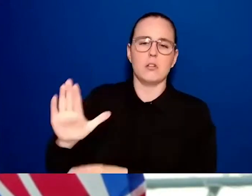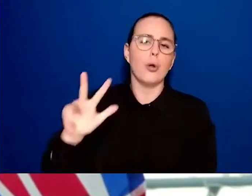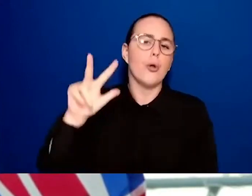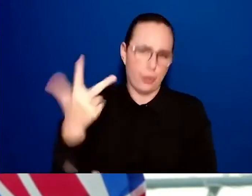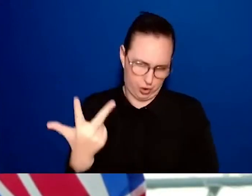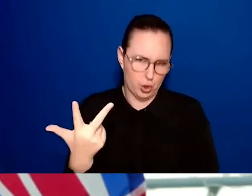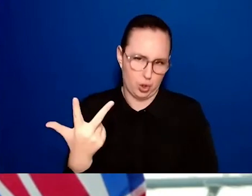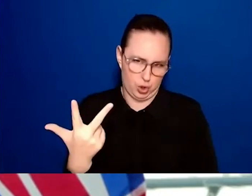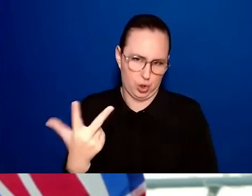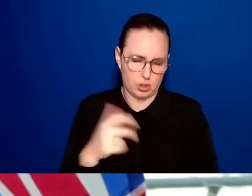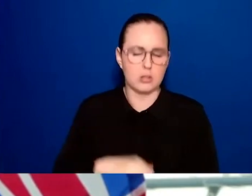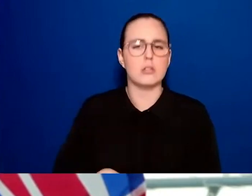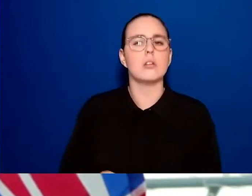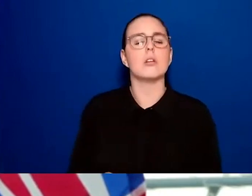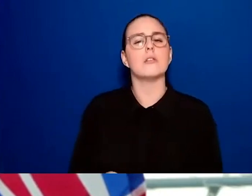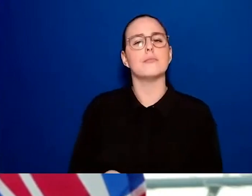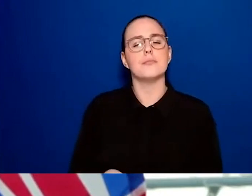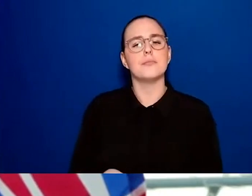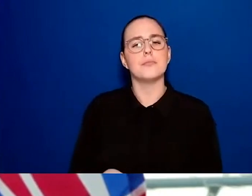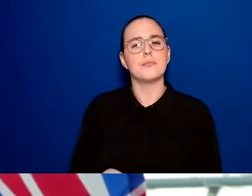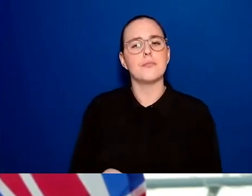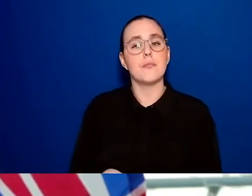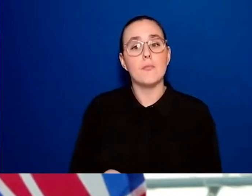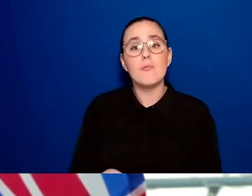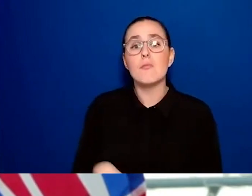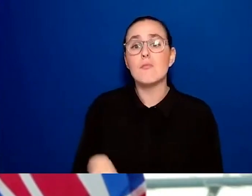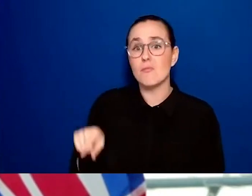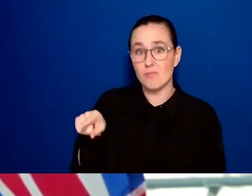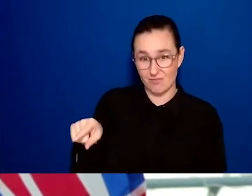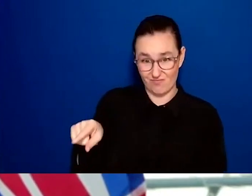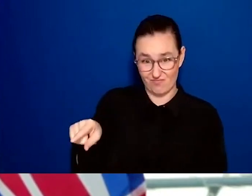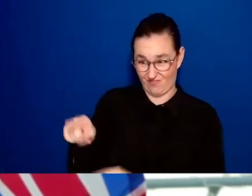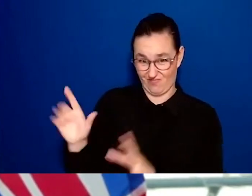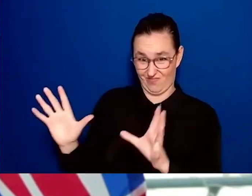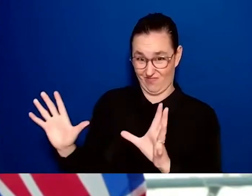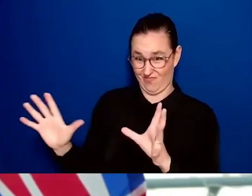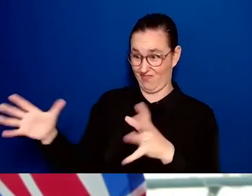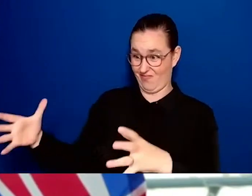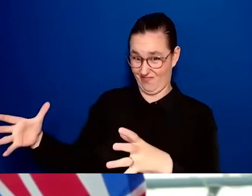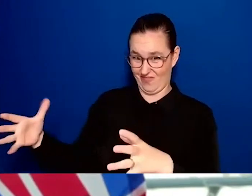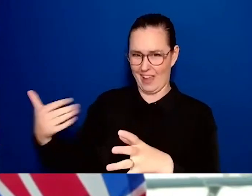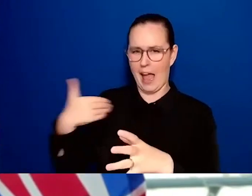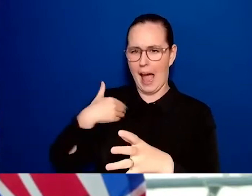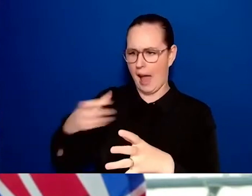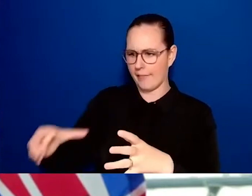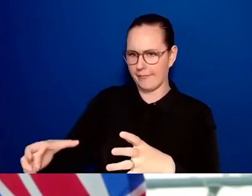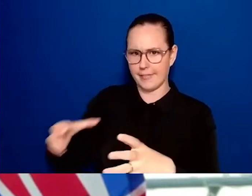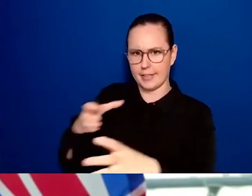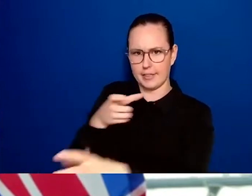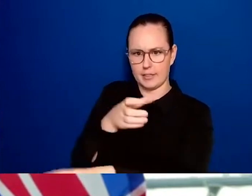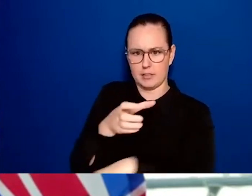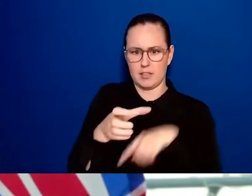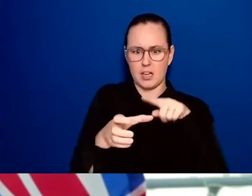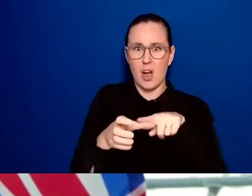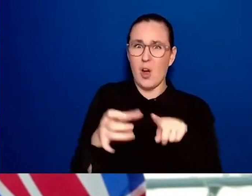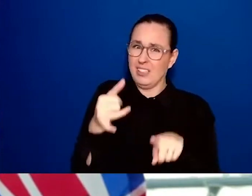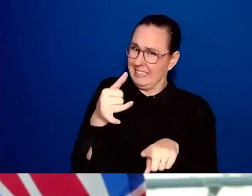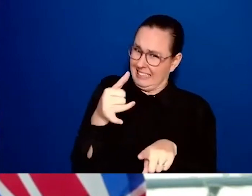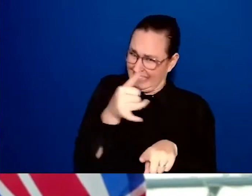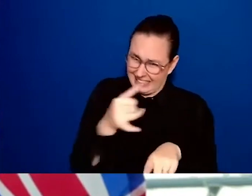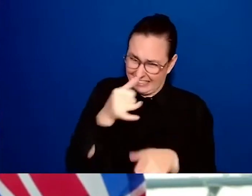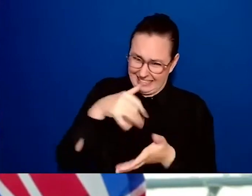vaccine series. Part of this group, a subset of this group, are people who are severely immune compromised. This is